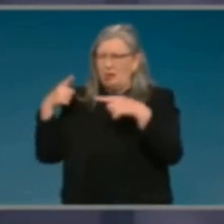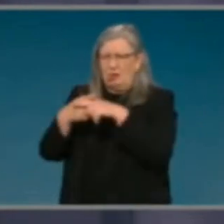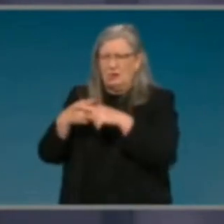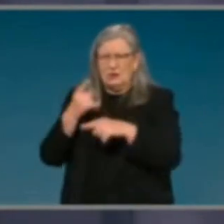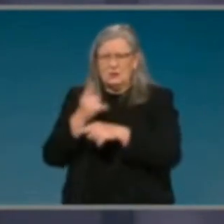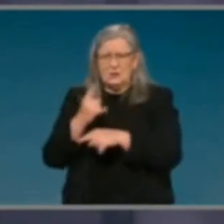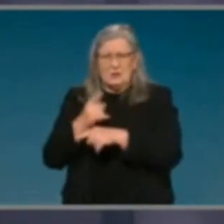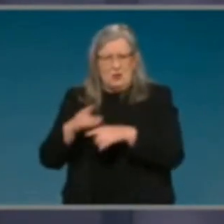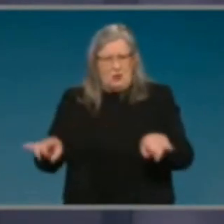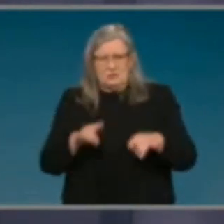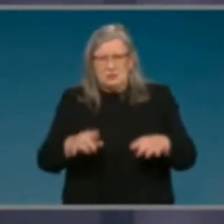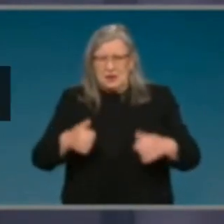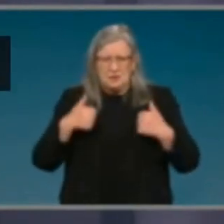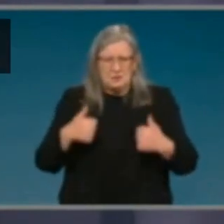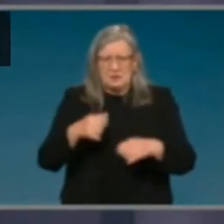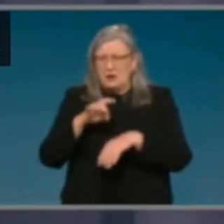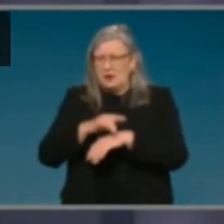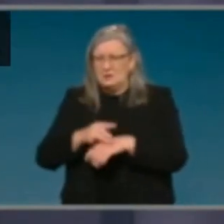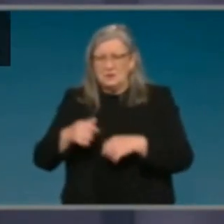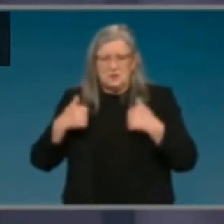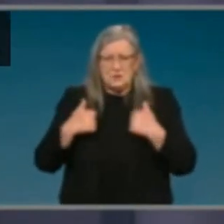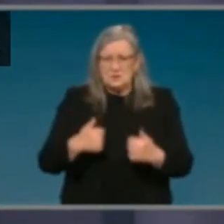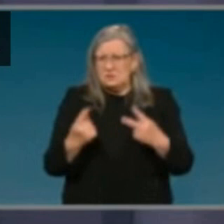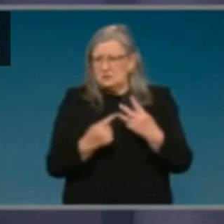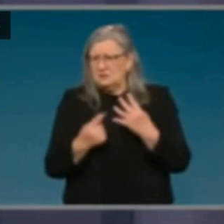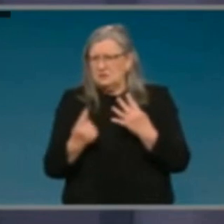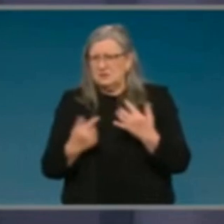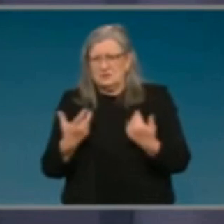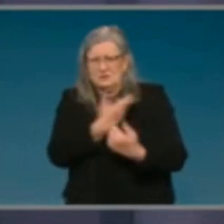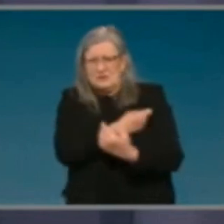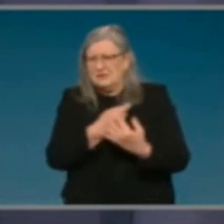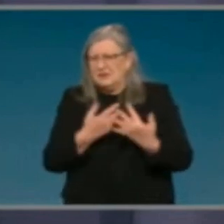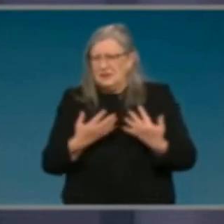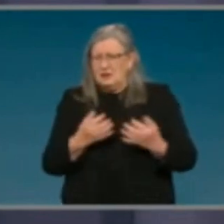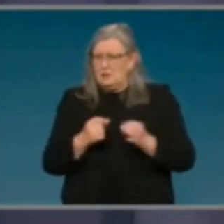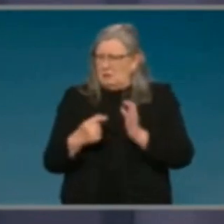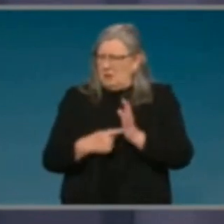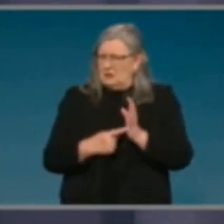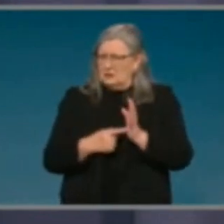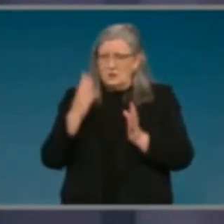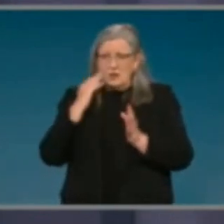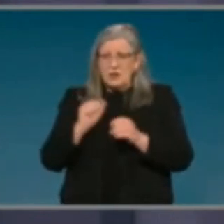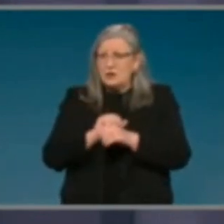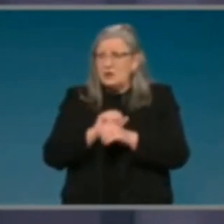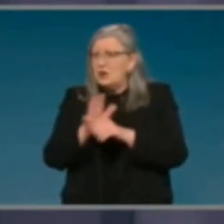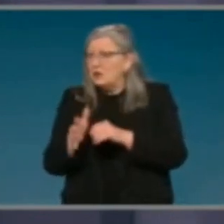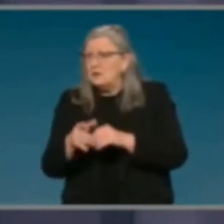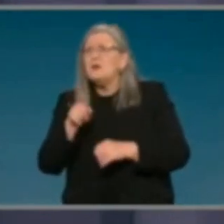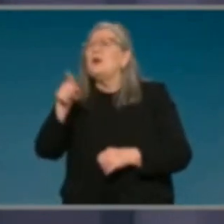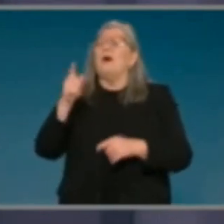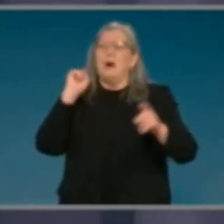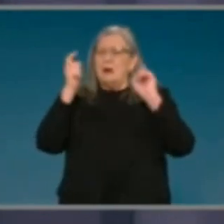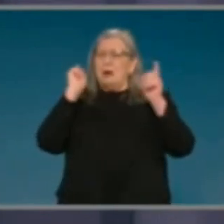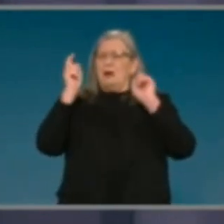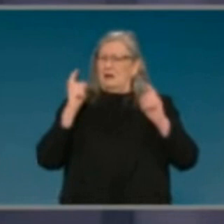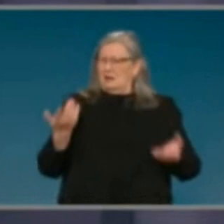highest in the world, and yet every time there's a variant of concern, and we're saying this could be for years and years and years, we start to dial our